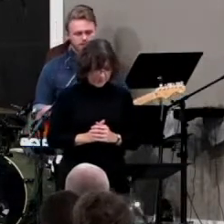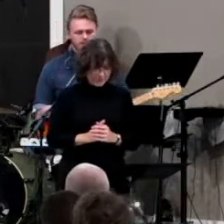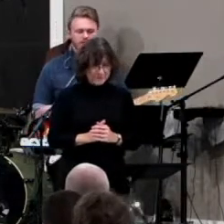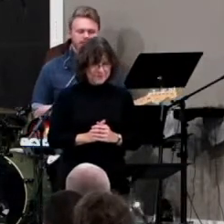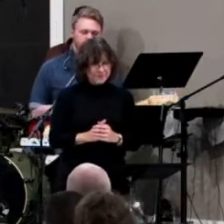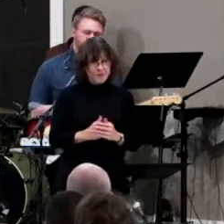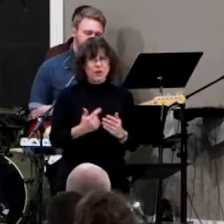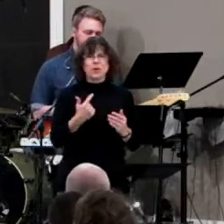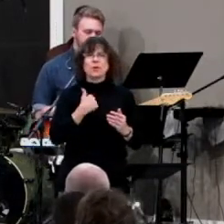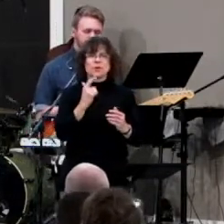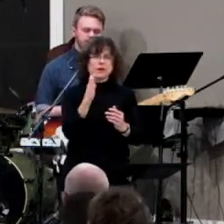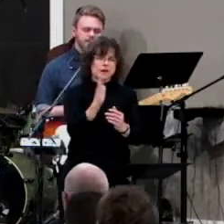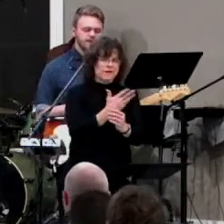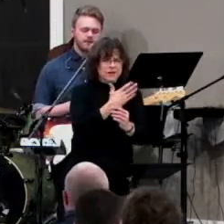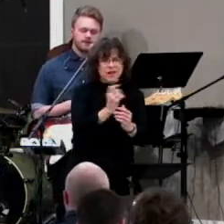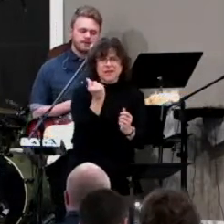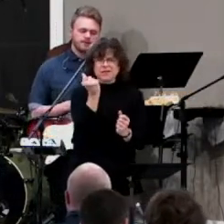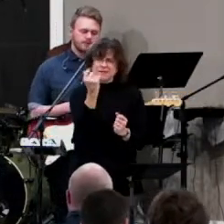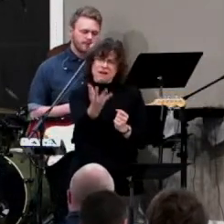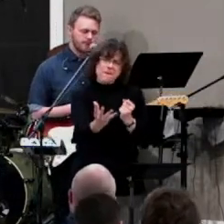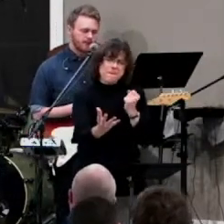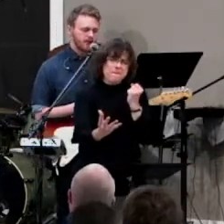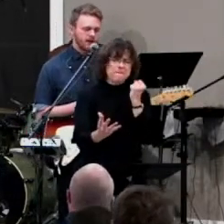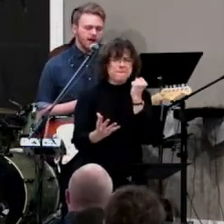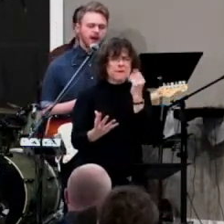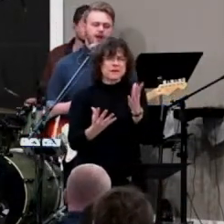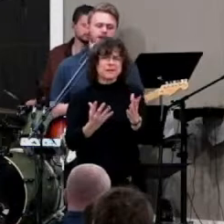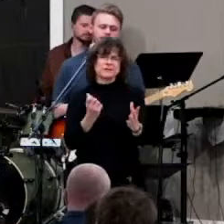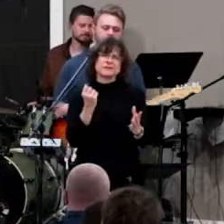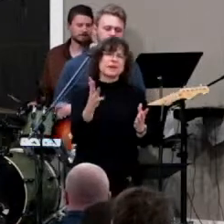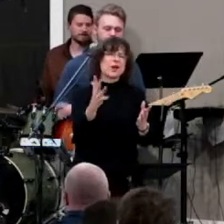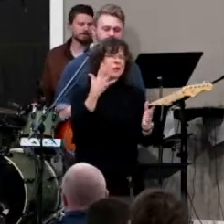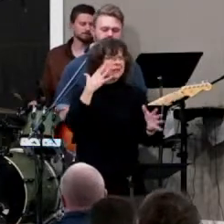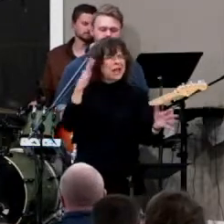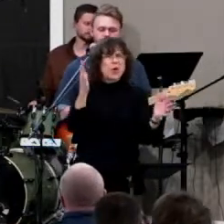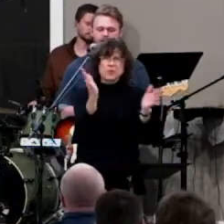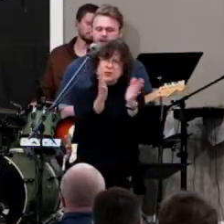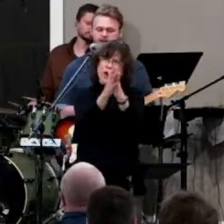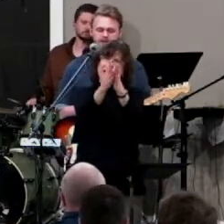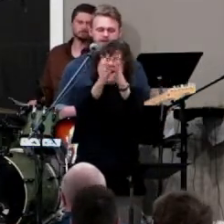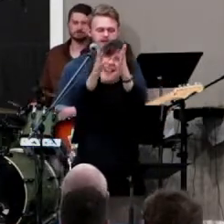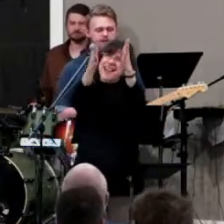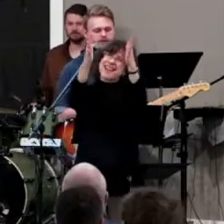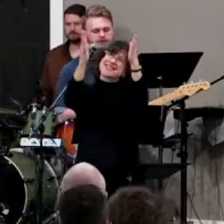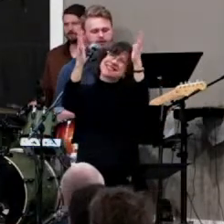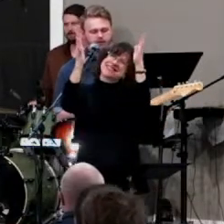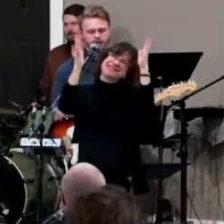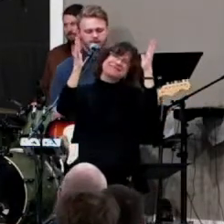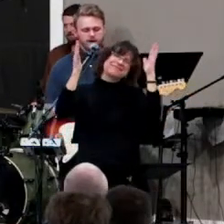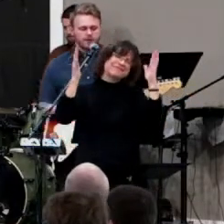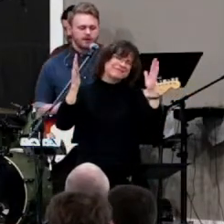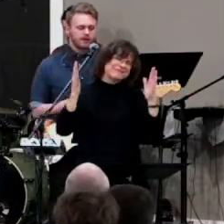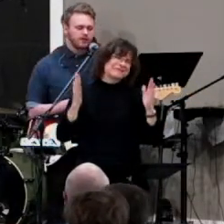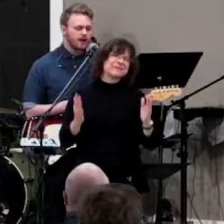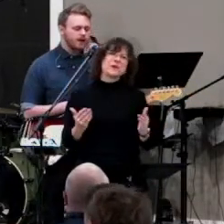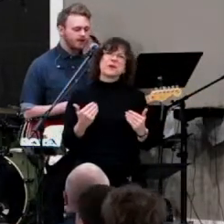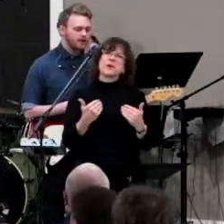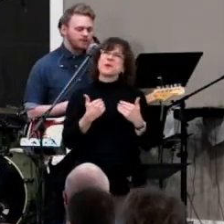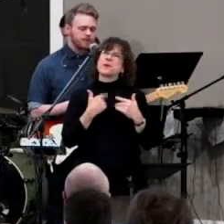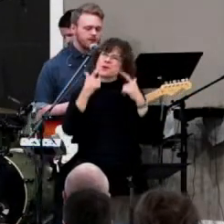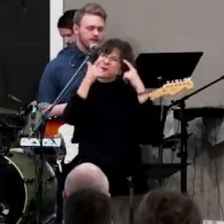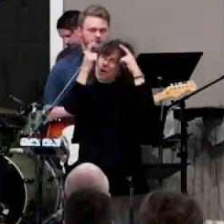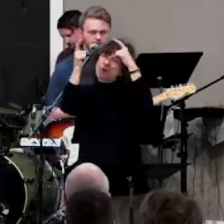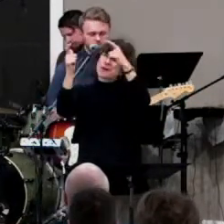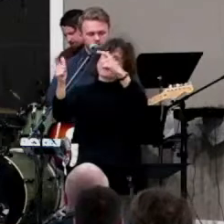We raise the anthem, our loudest praises ring. We crown